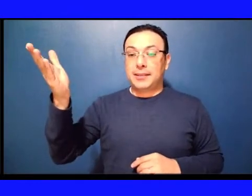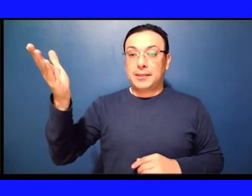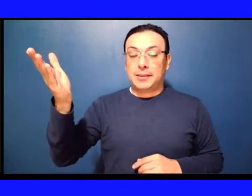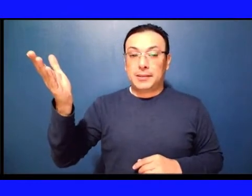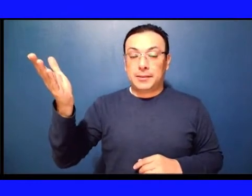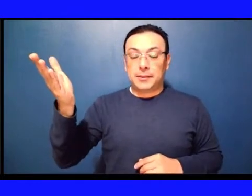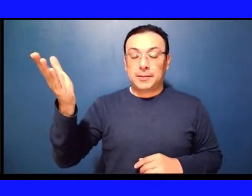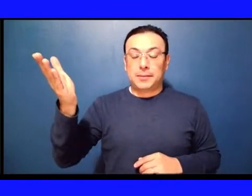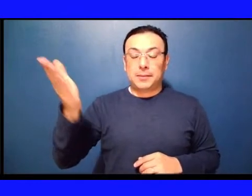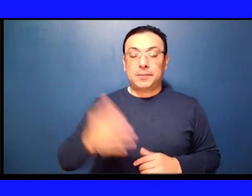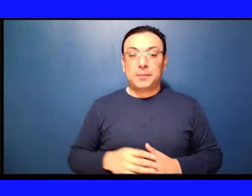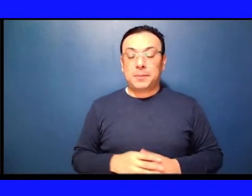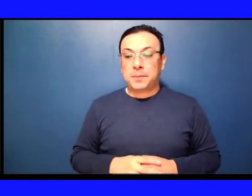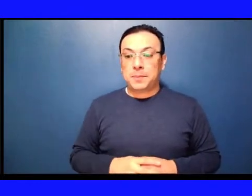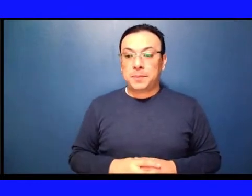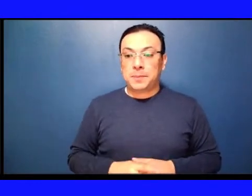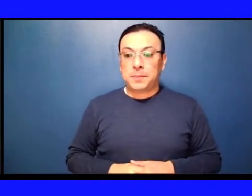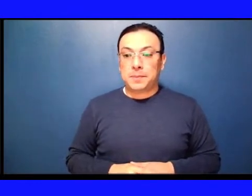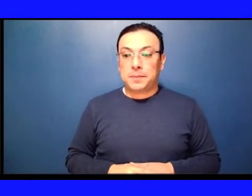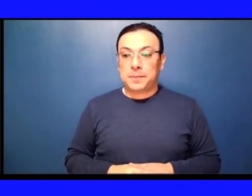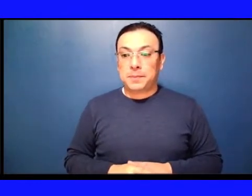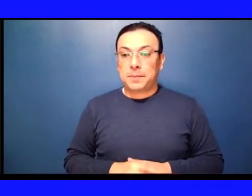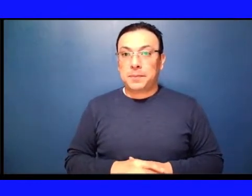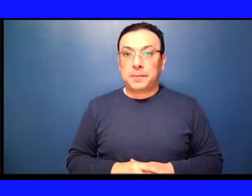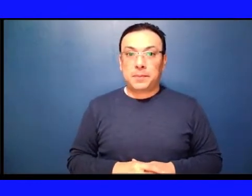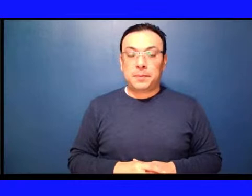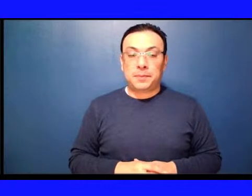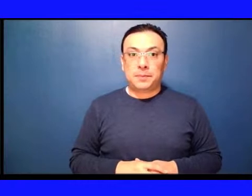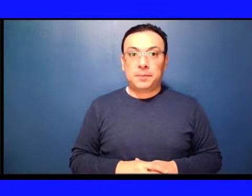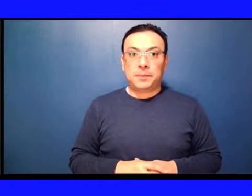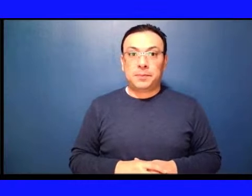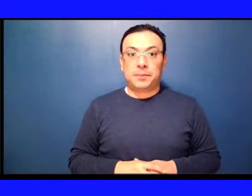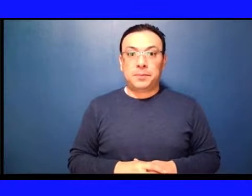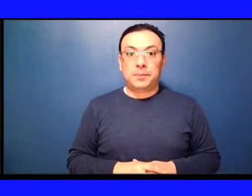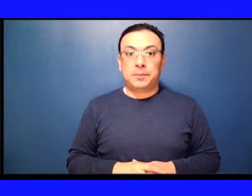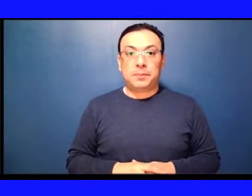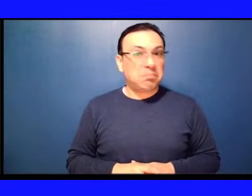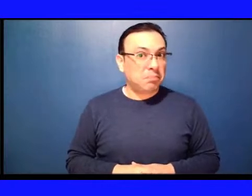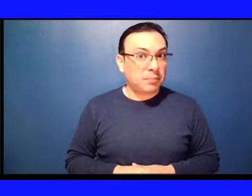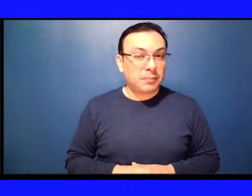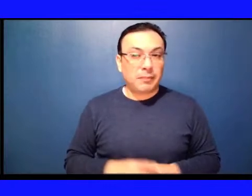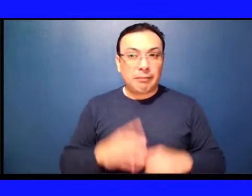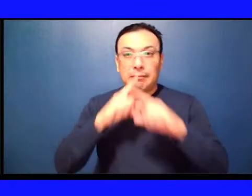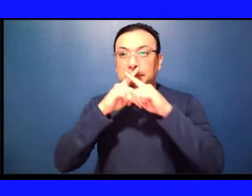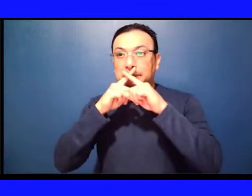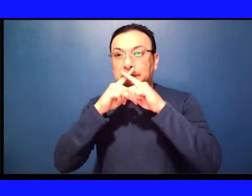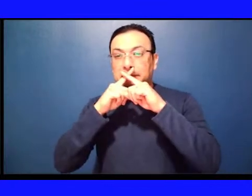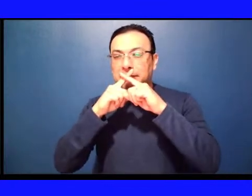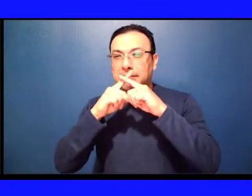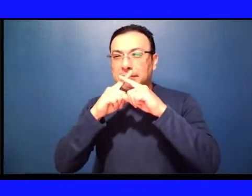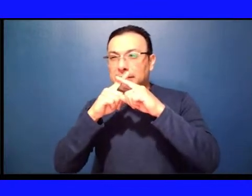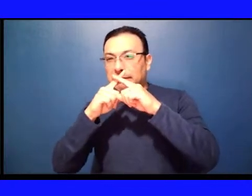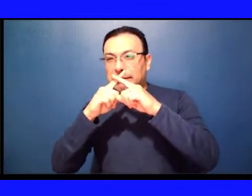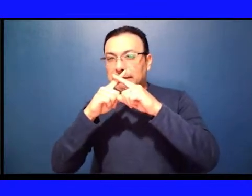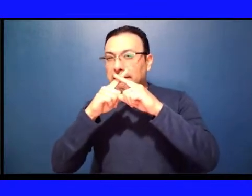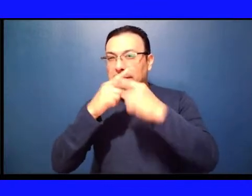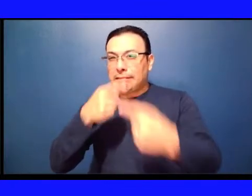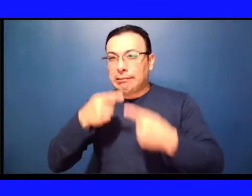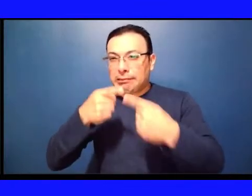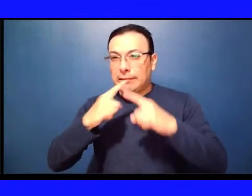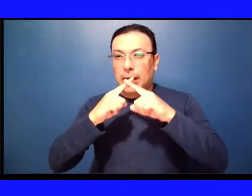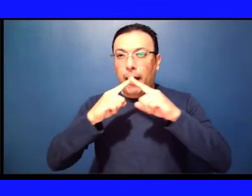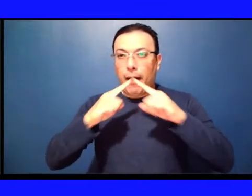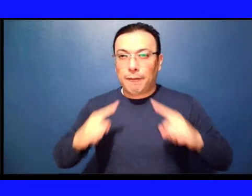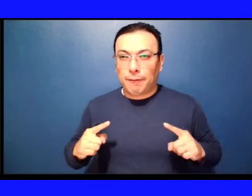we will hear from Mr. Ziegler and Dr. Wei as they provide an update on the system dashboard. Please,